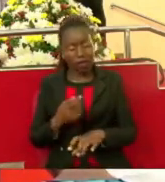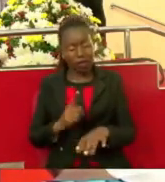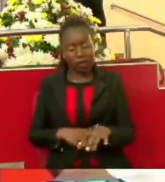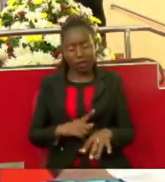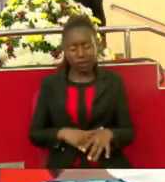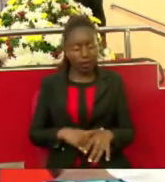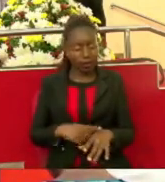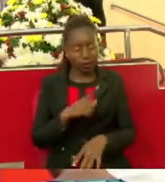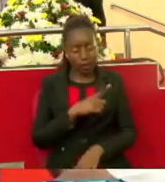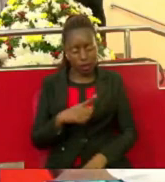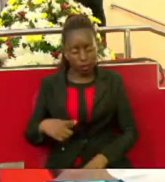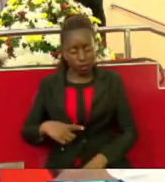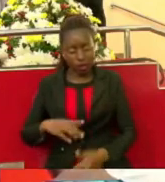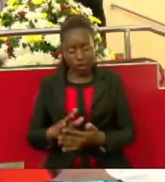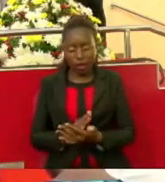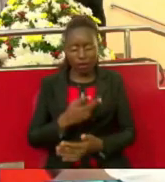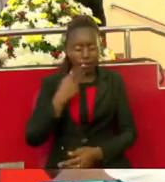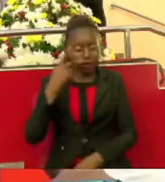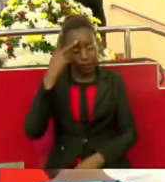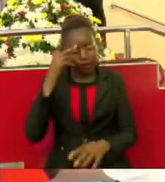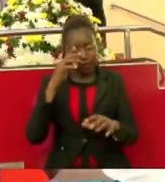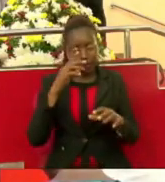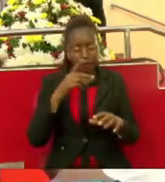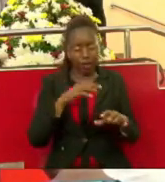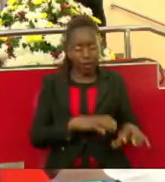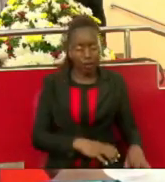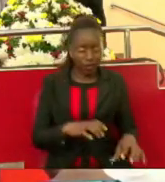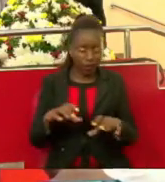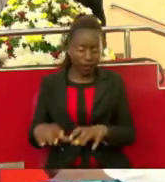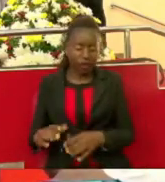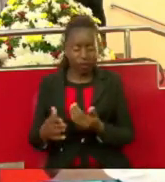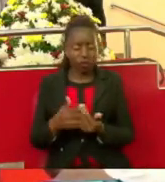And some parents could be struggling in taking care of their children financially.